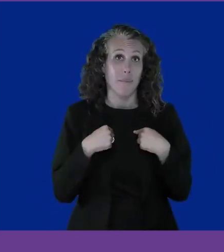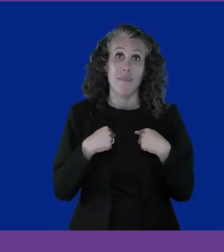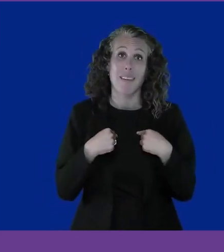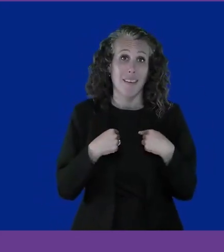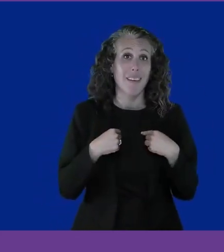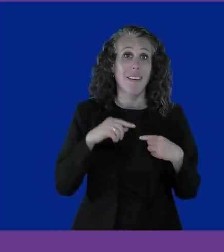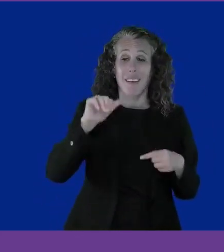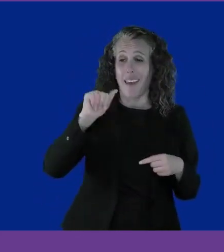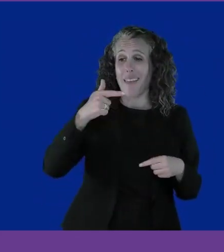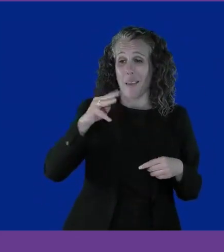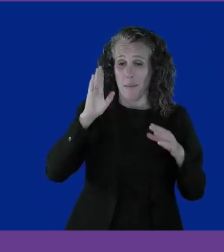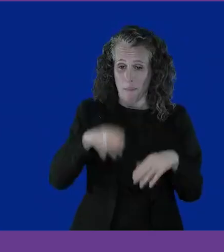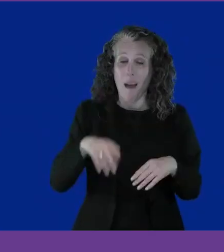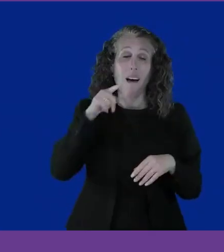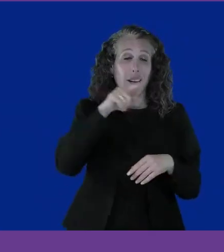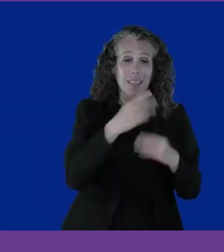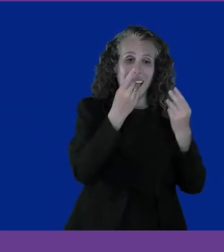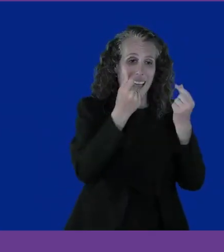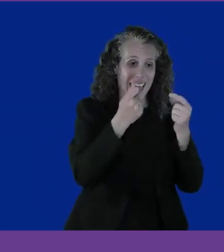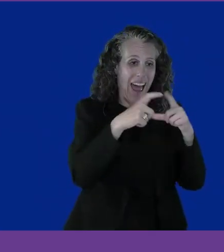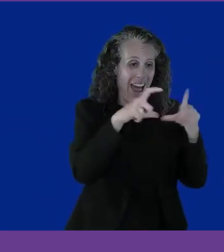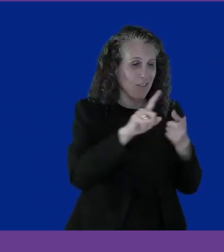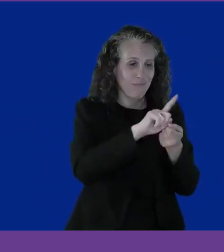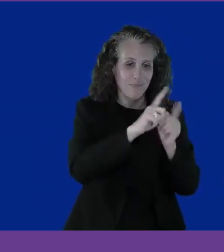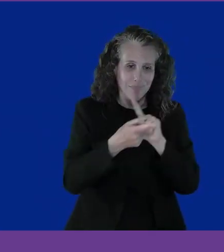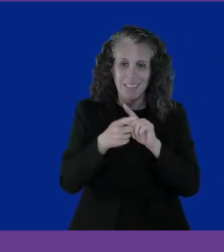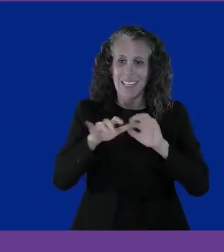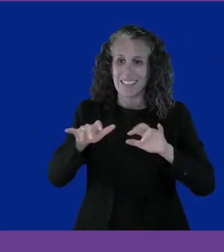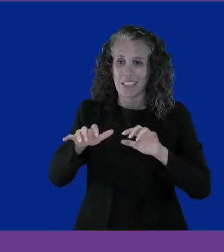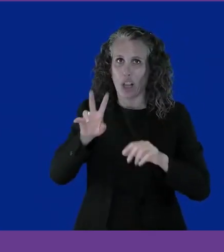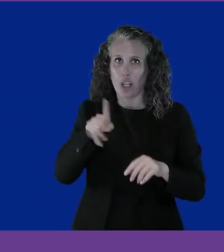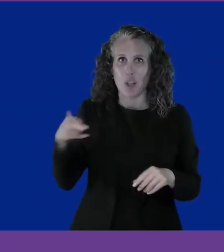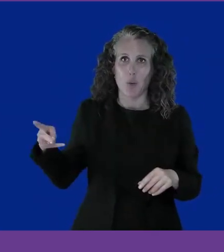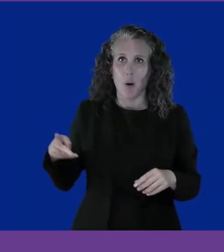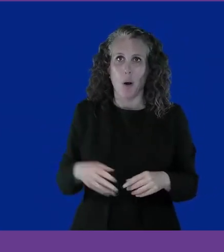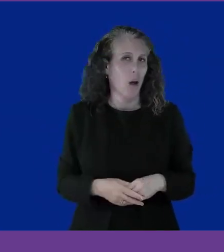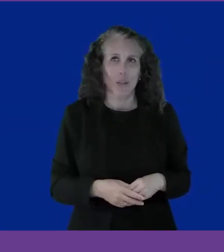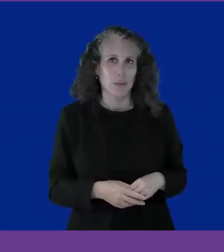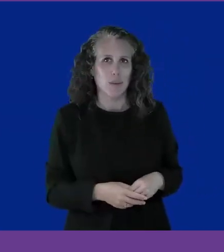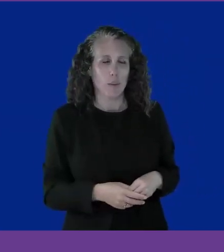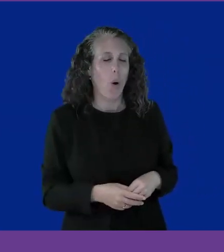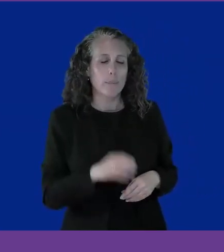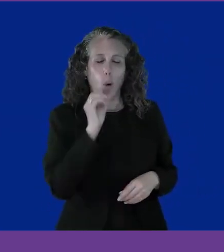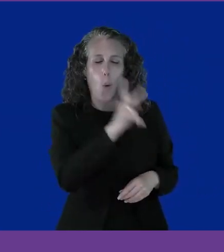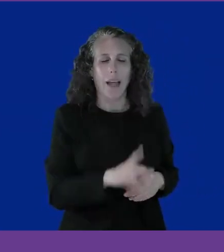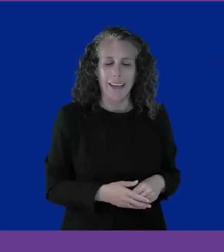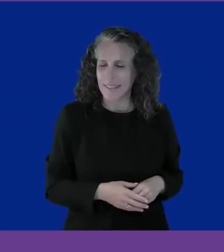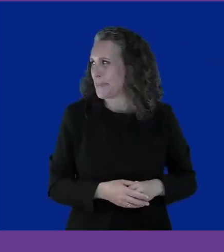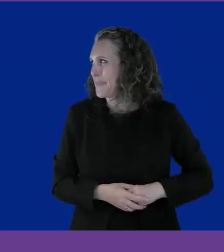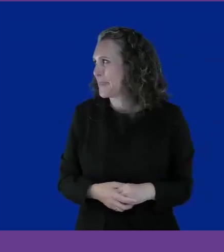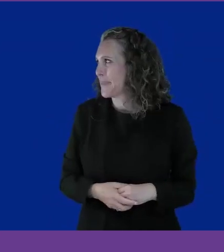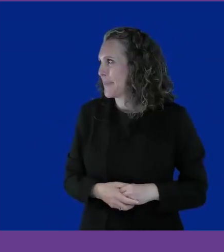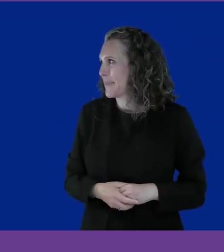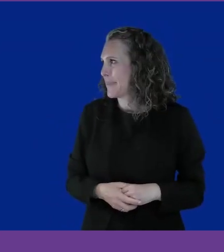change the cash to the digital euro. So That's not a decision. Okay, your final statement, please.